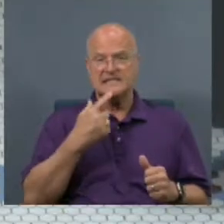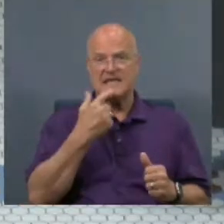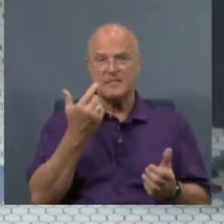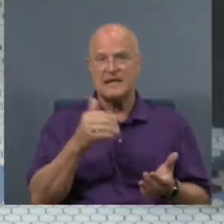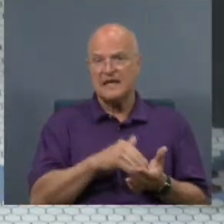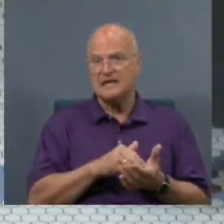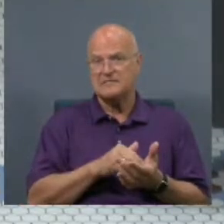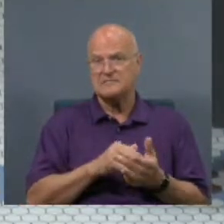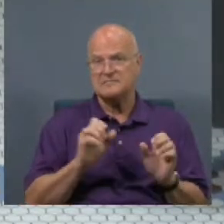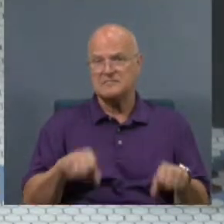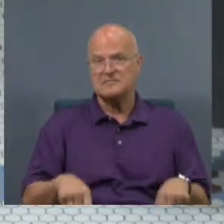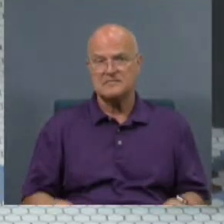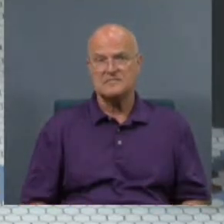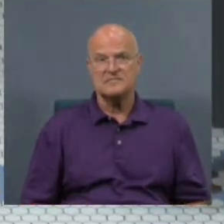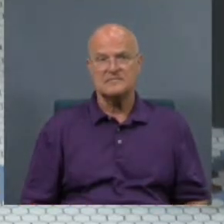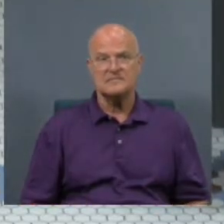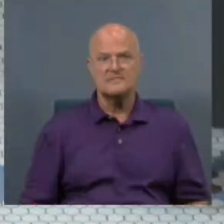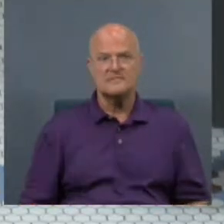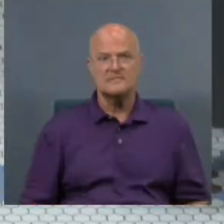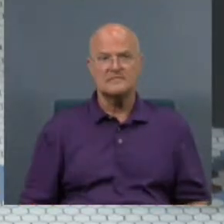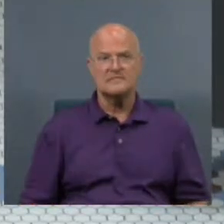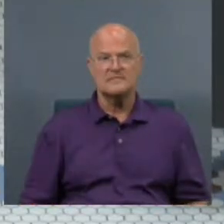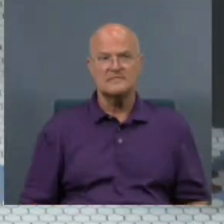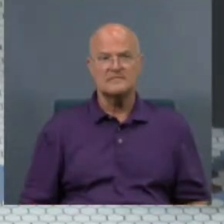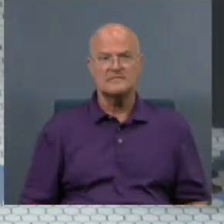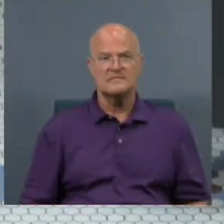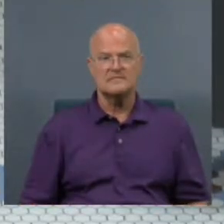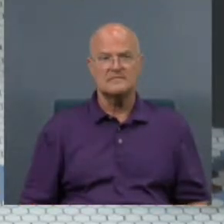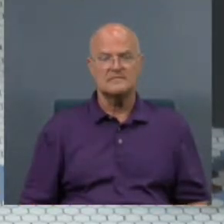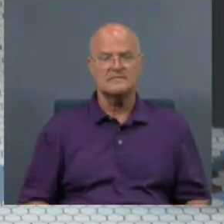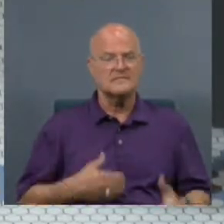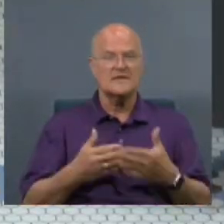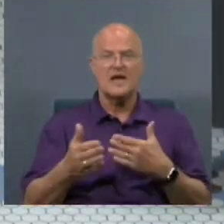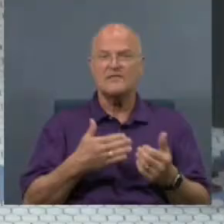them, just however you want to do it.